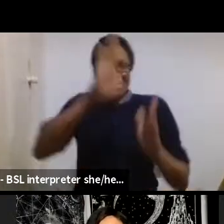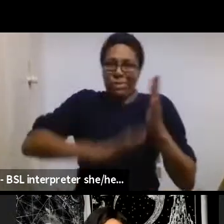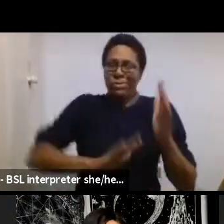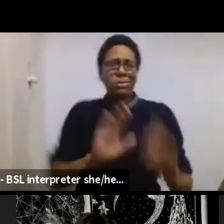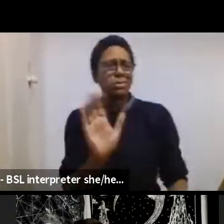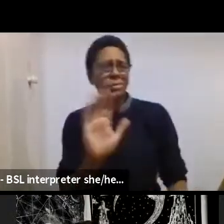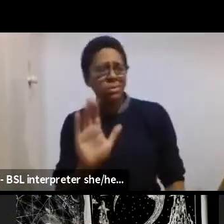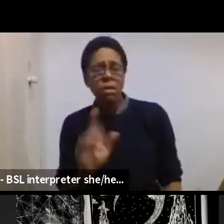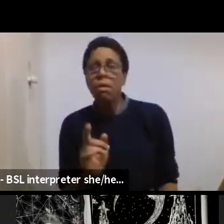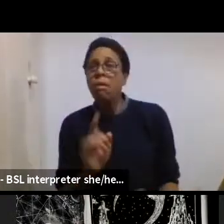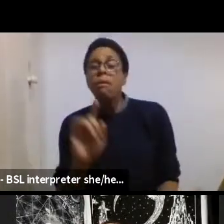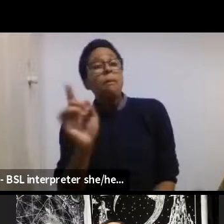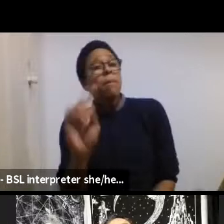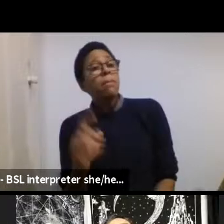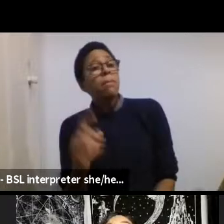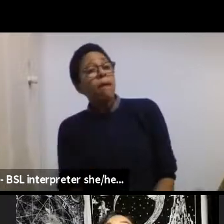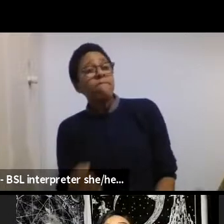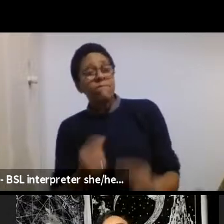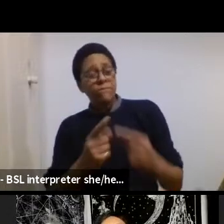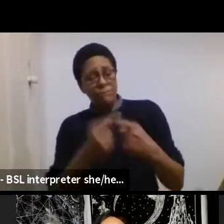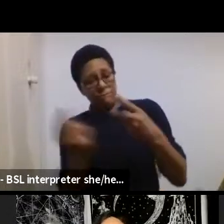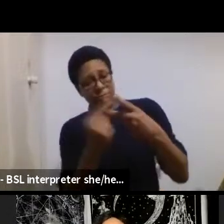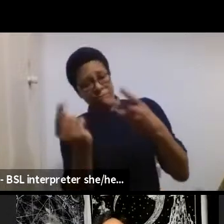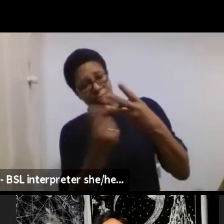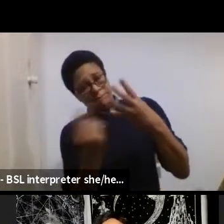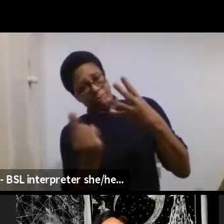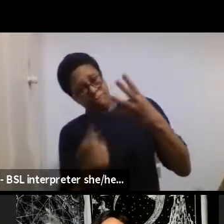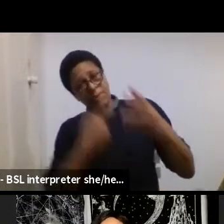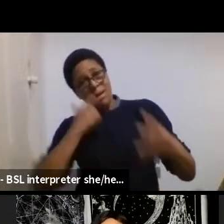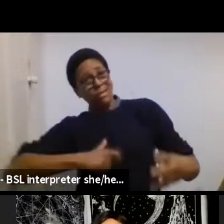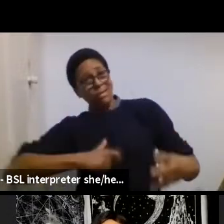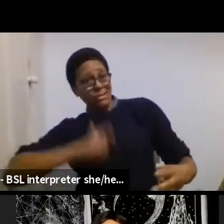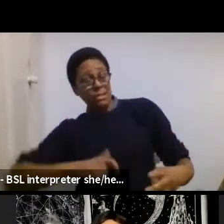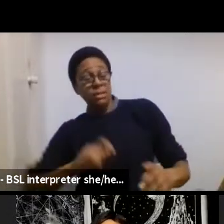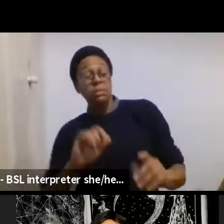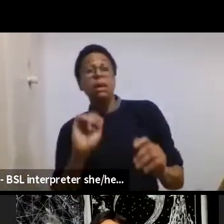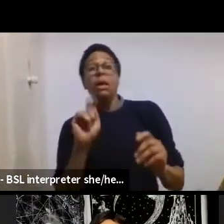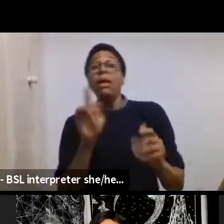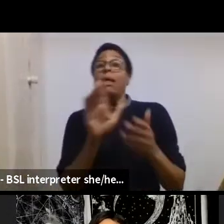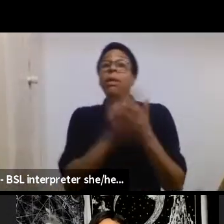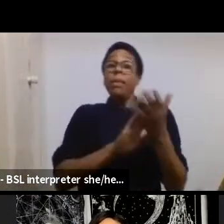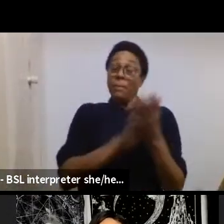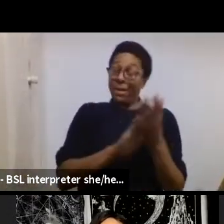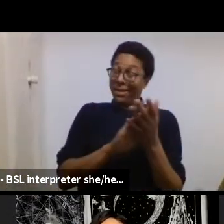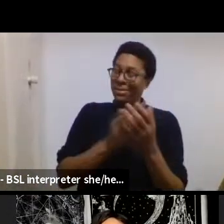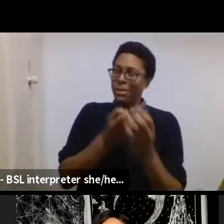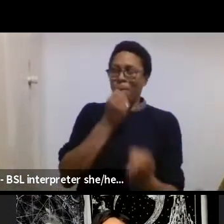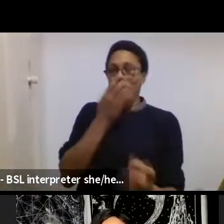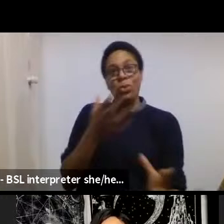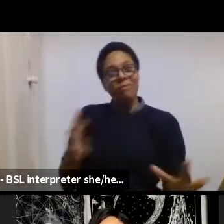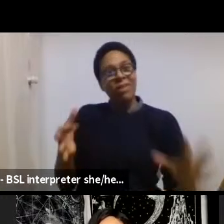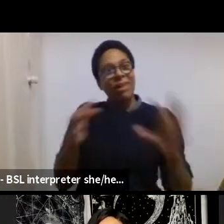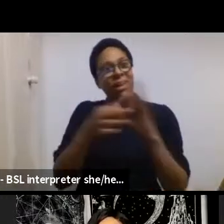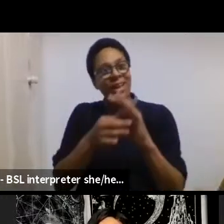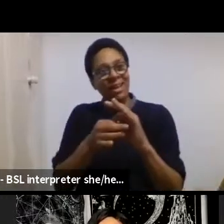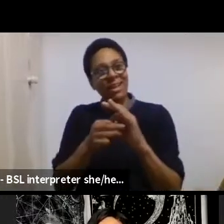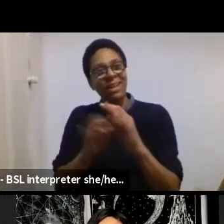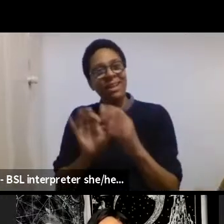everyone has and one identity that everyone has. Which leads us beautifully into my next question for the panel, which